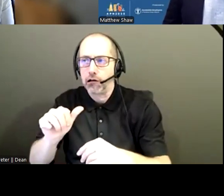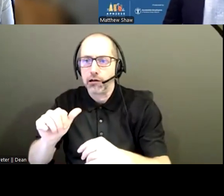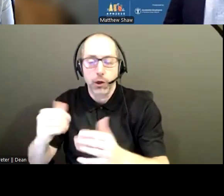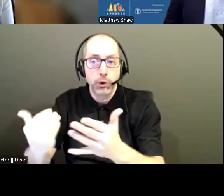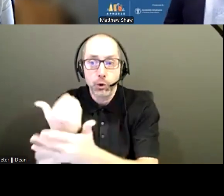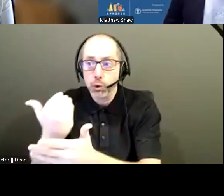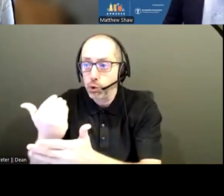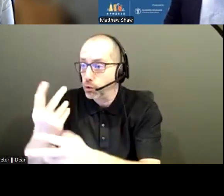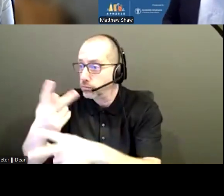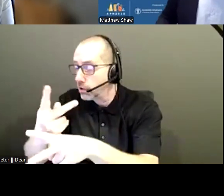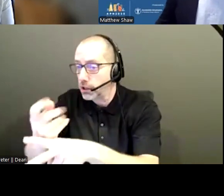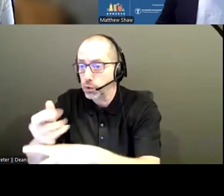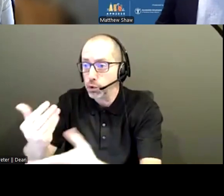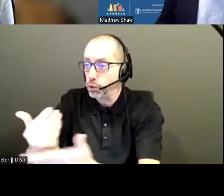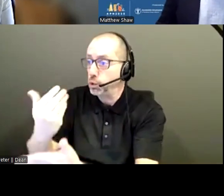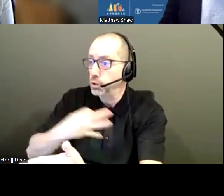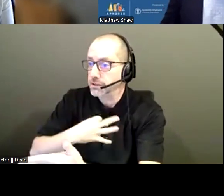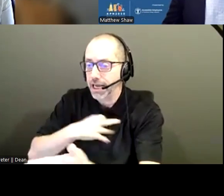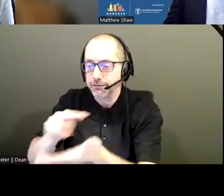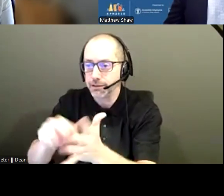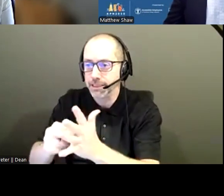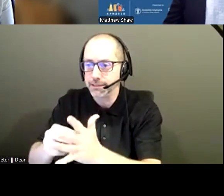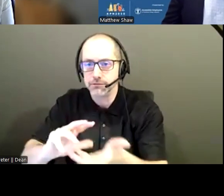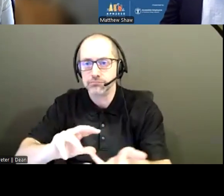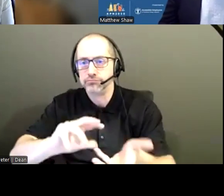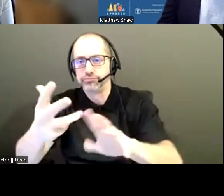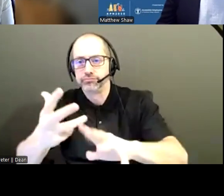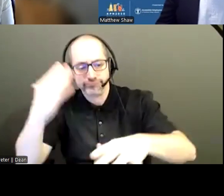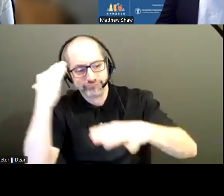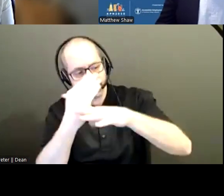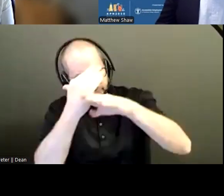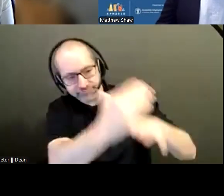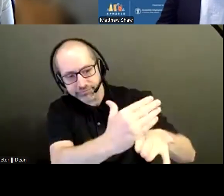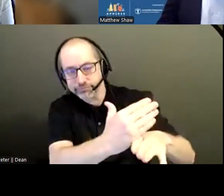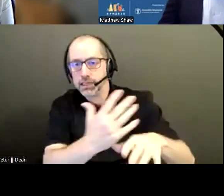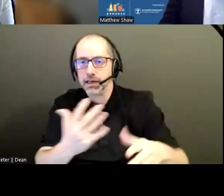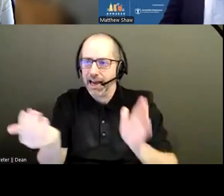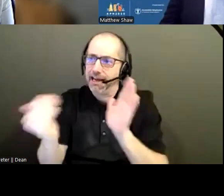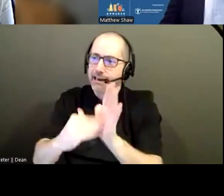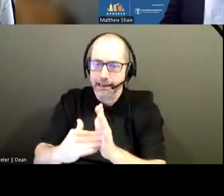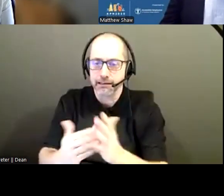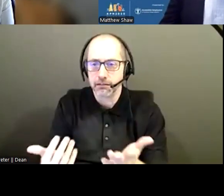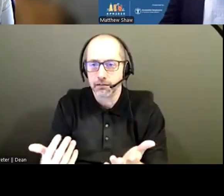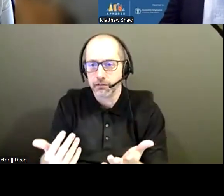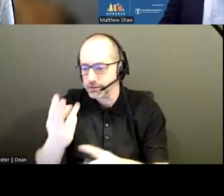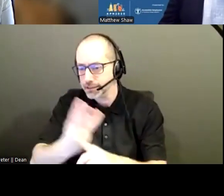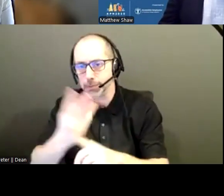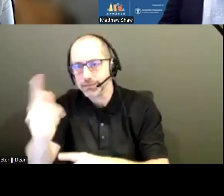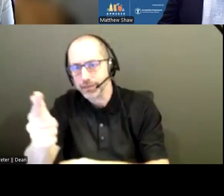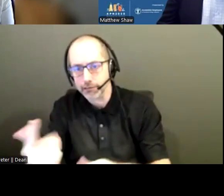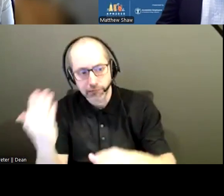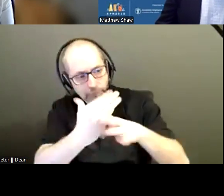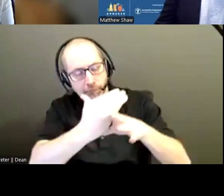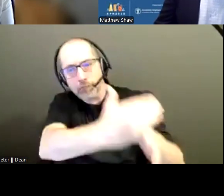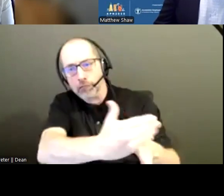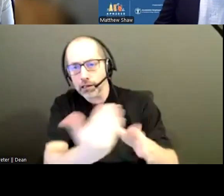find yourself in the same position 6 months, 12 months, and beyond down the road. So I think it's definitely a